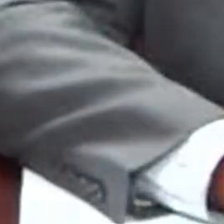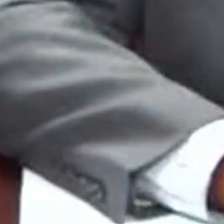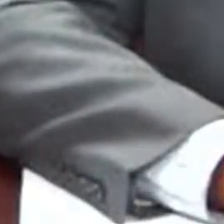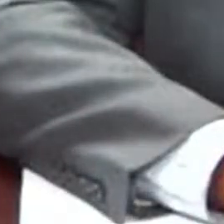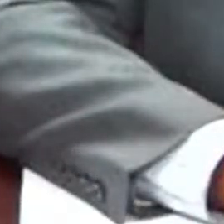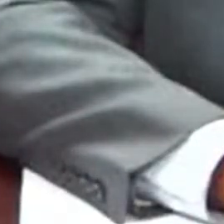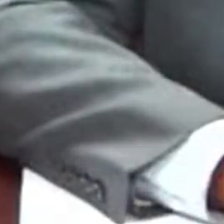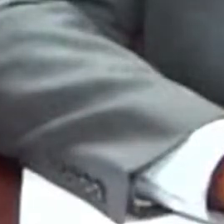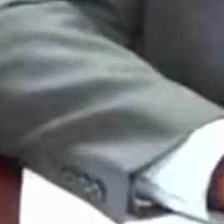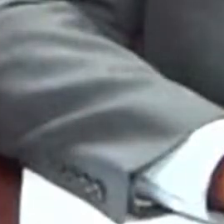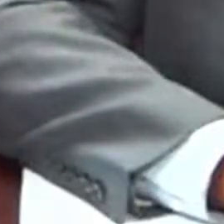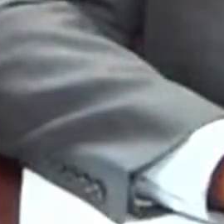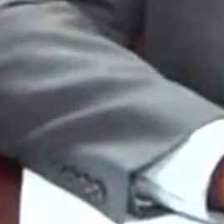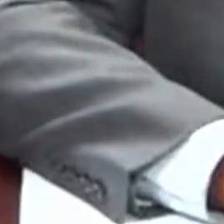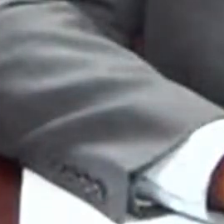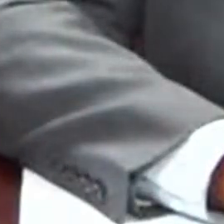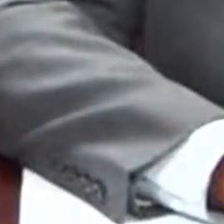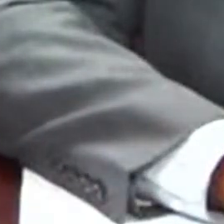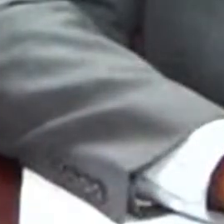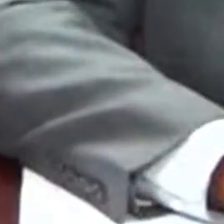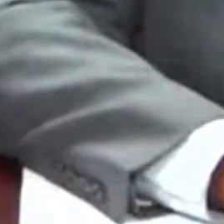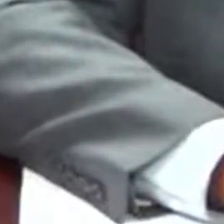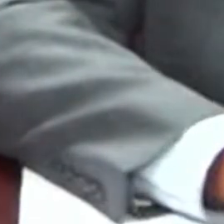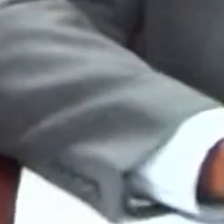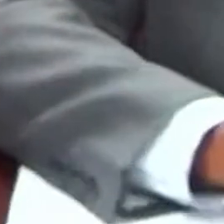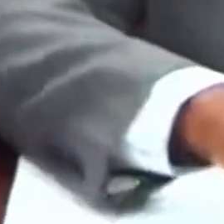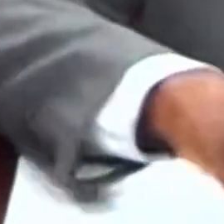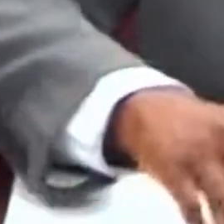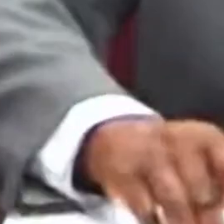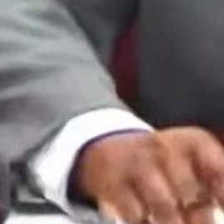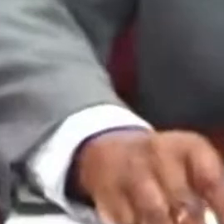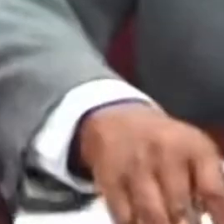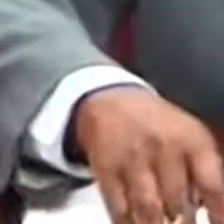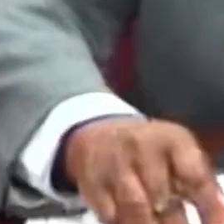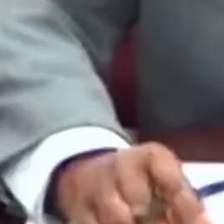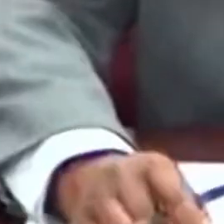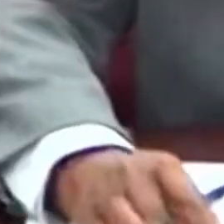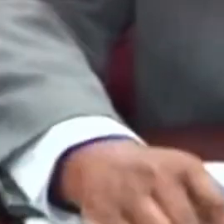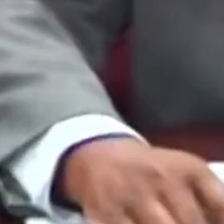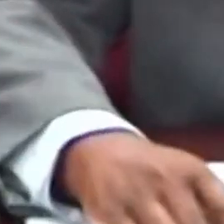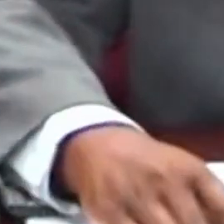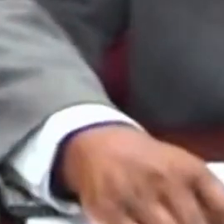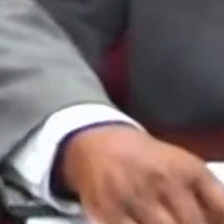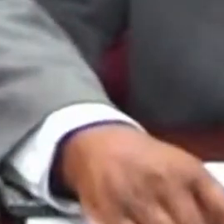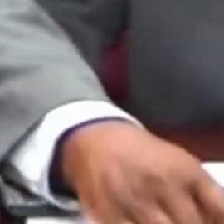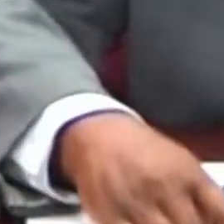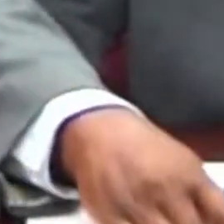homework properly, this shouldn't be a problem.